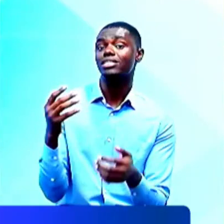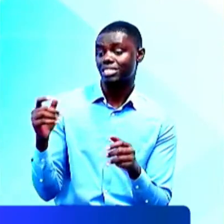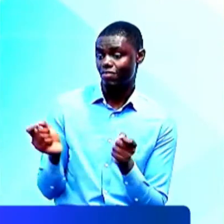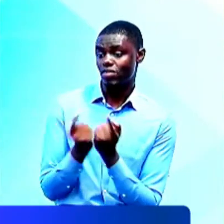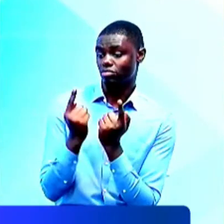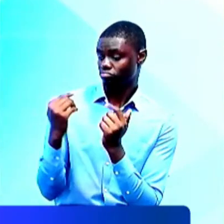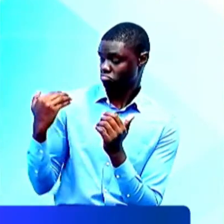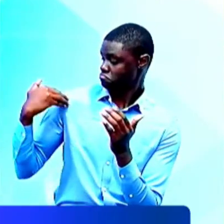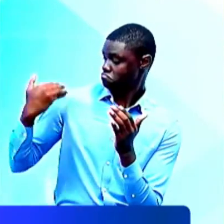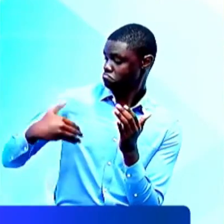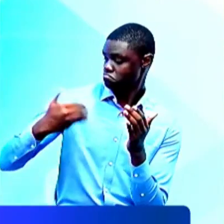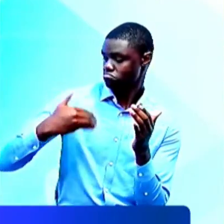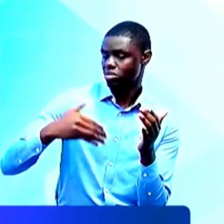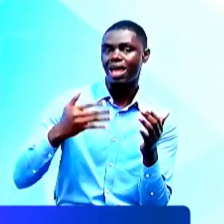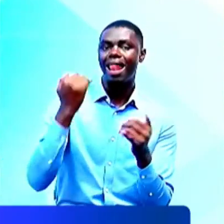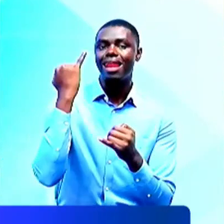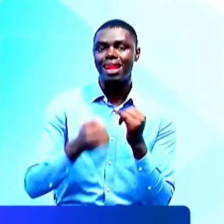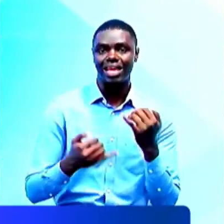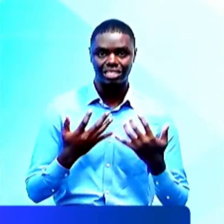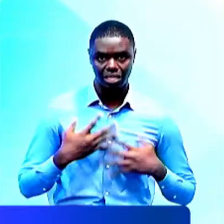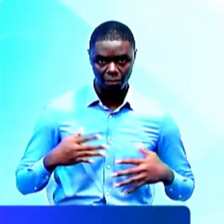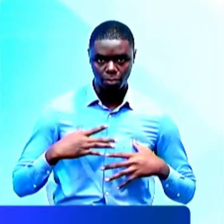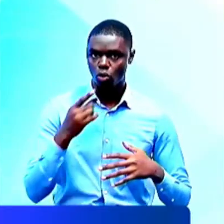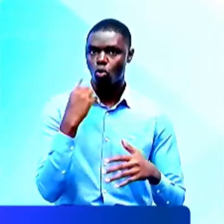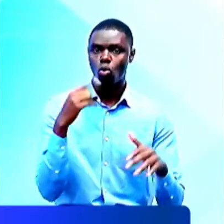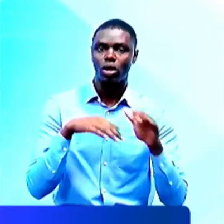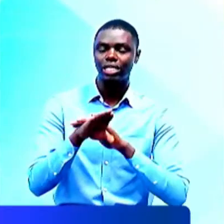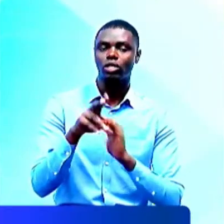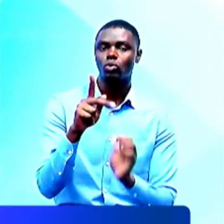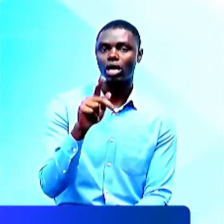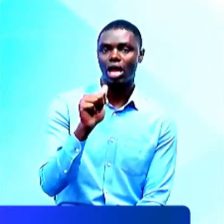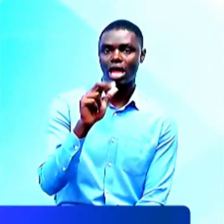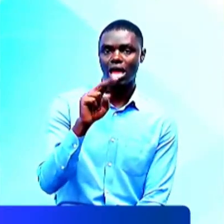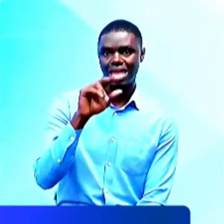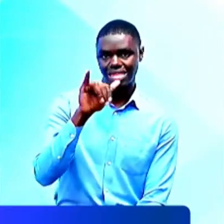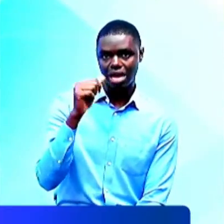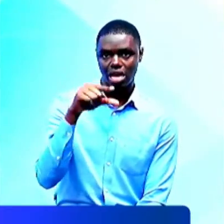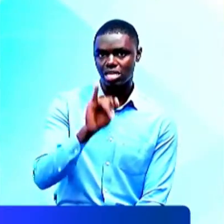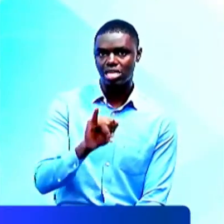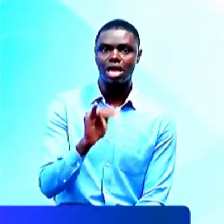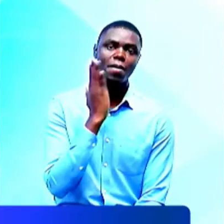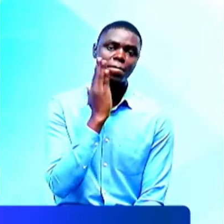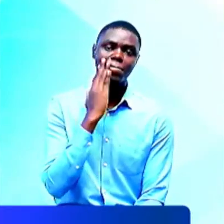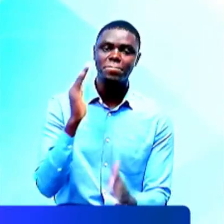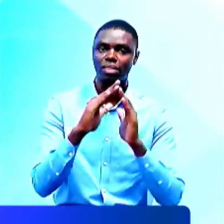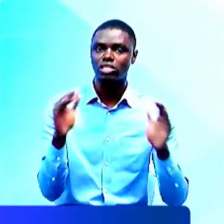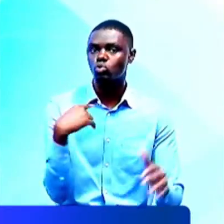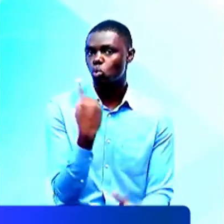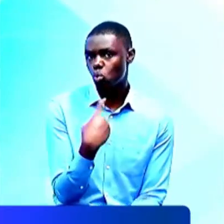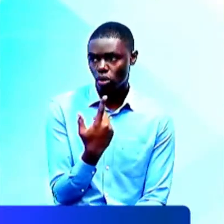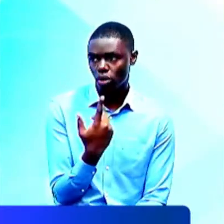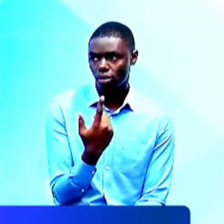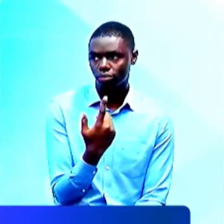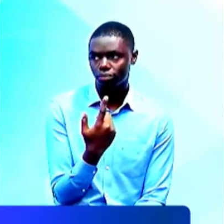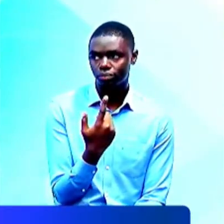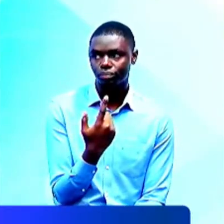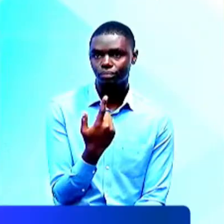events, the last people who went to Kanyagia's mother's house were these were